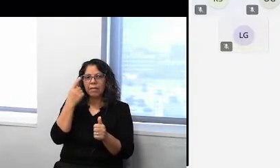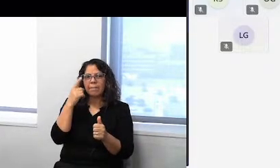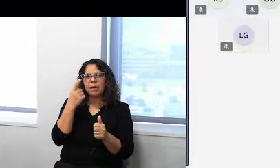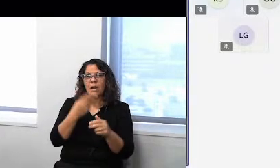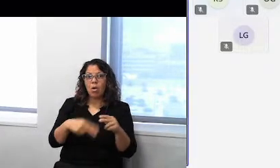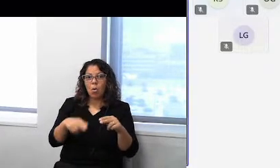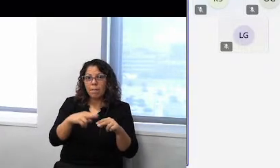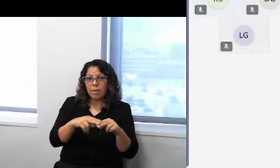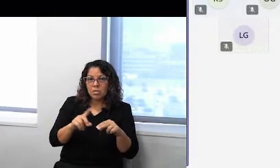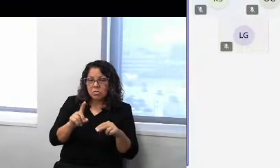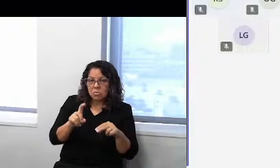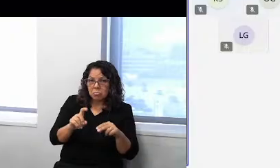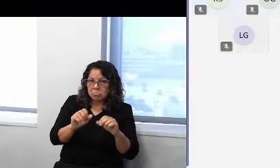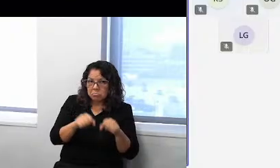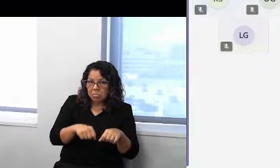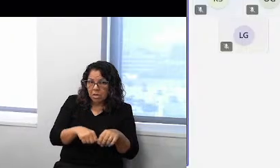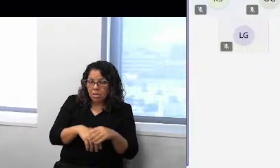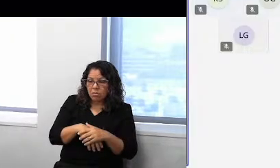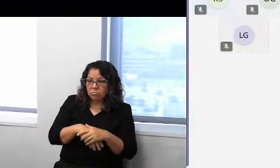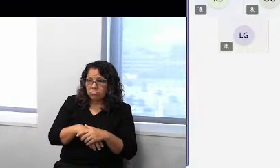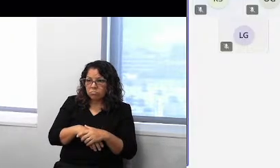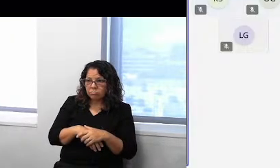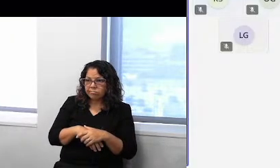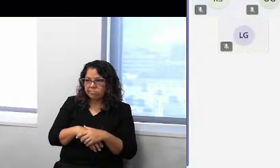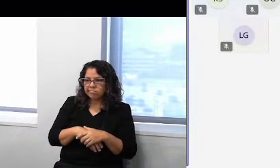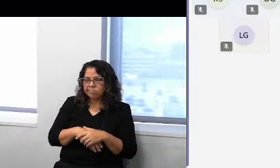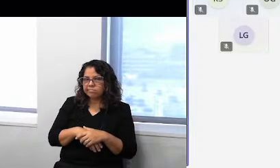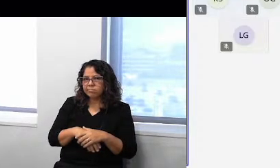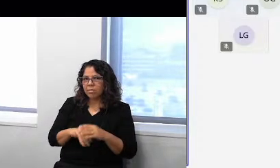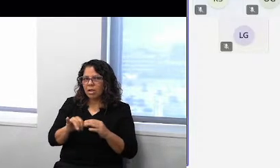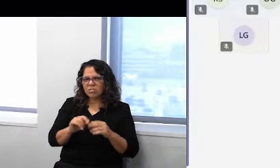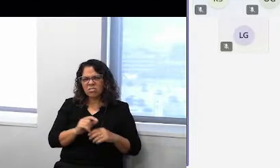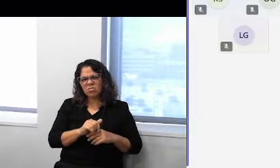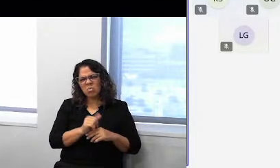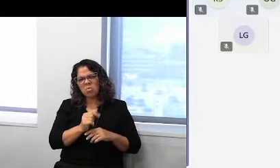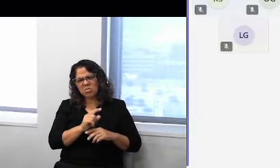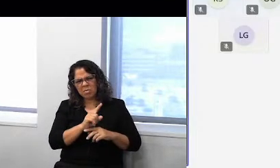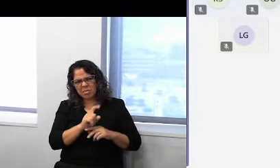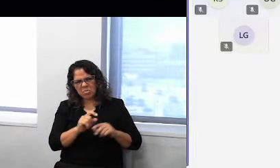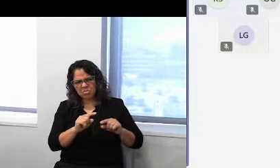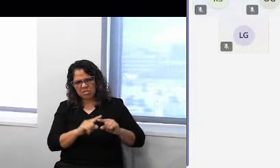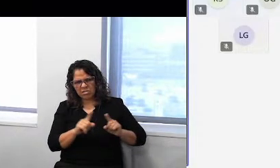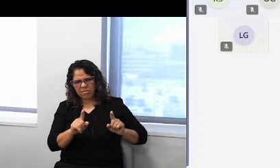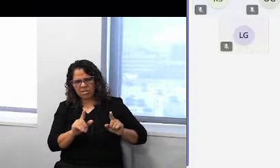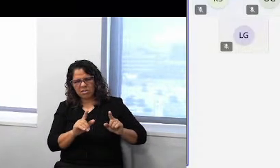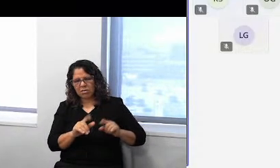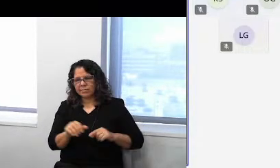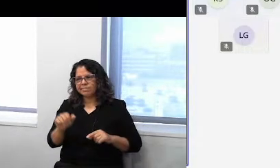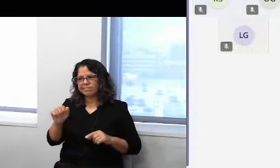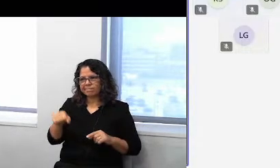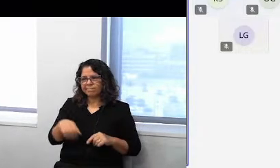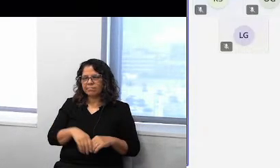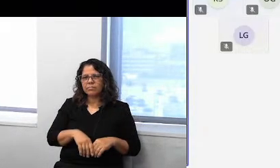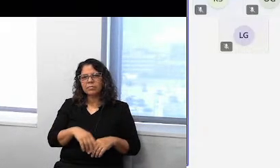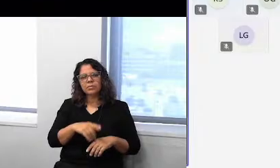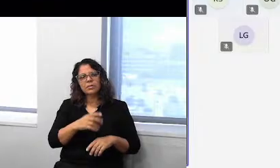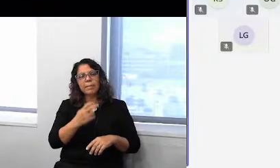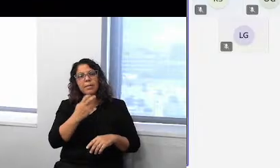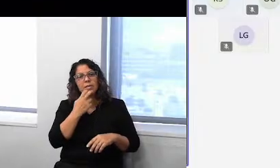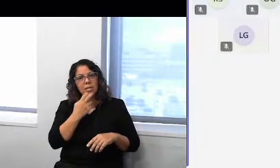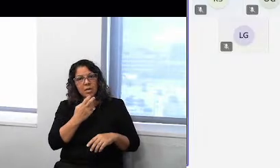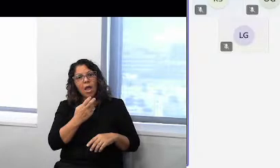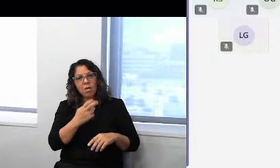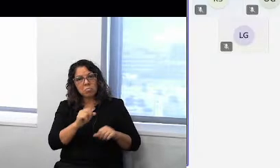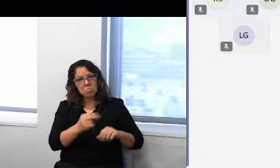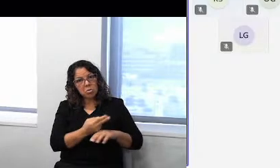So that's a separate question, I'm assuming, right? Then Yeah, the one you just asked. I mean, but the batteries have different applications. Yes. Okay, so the ones that